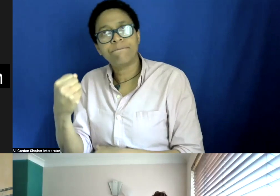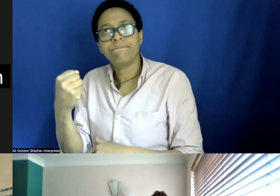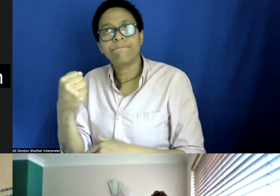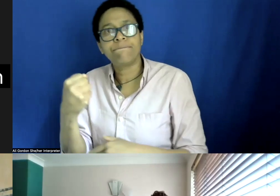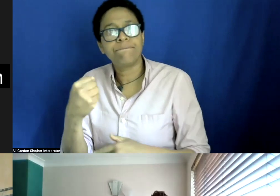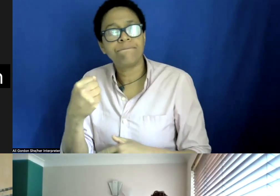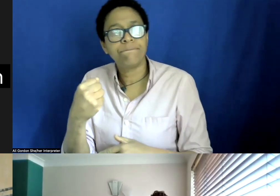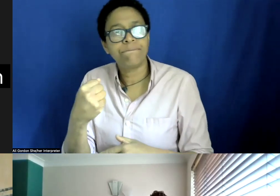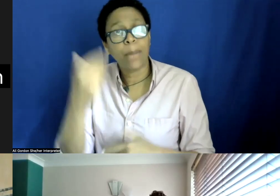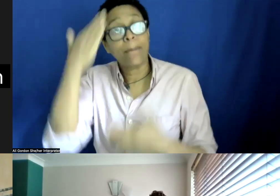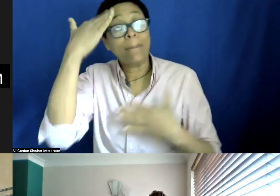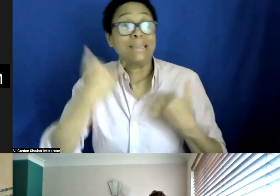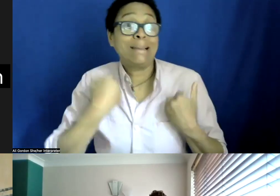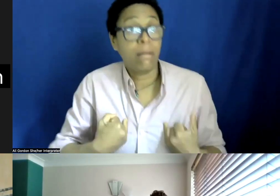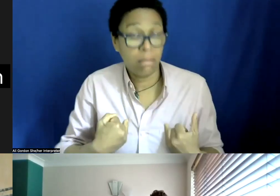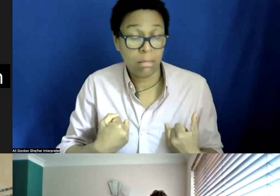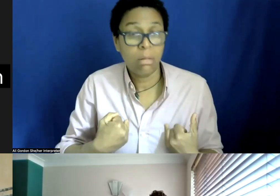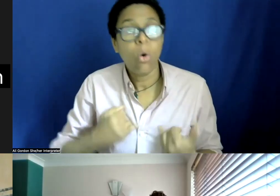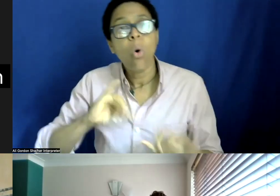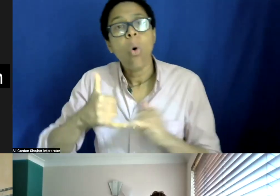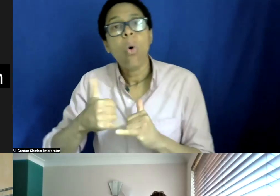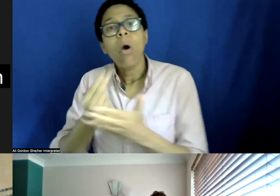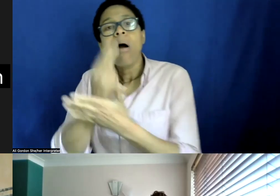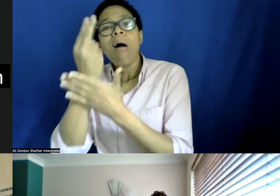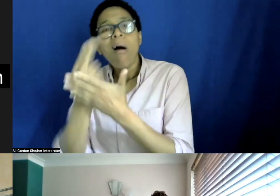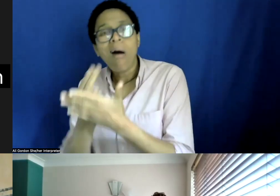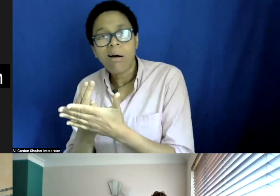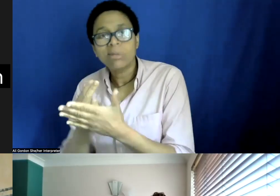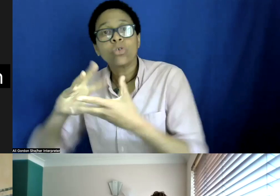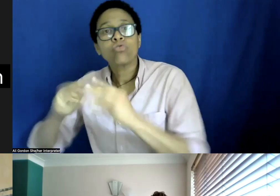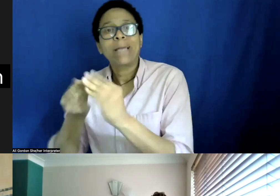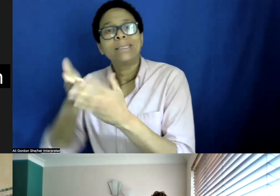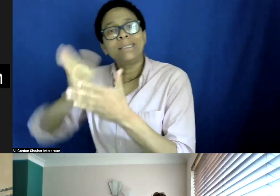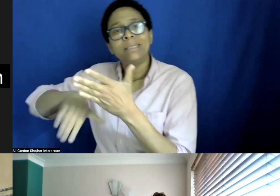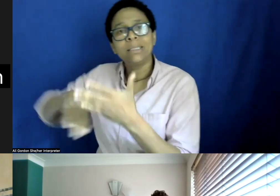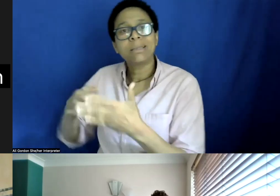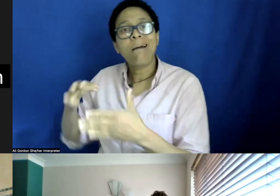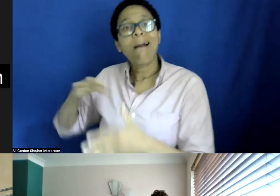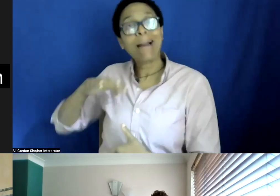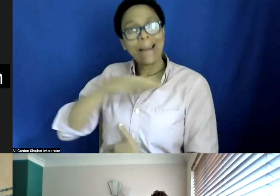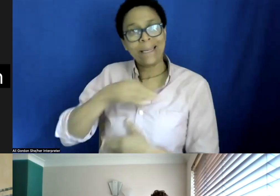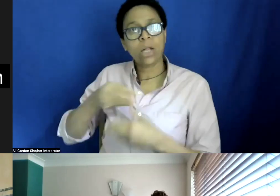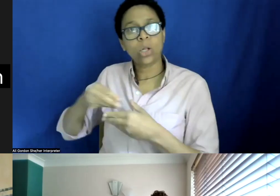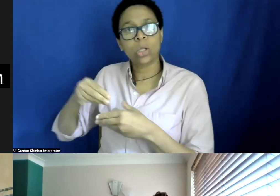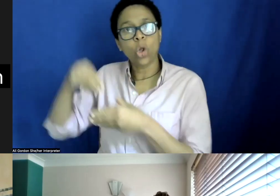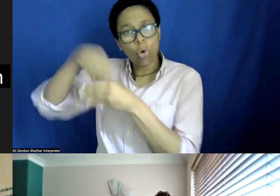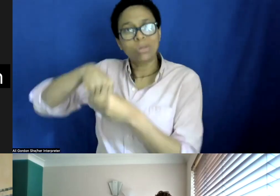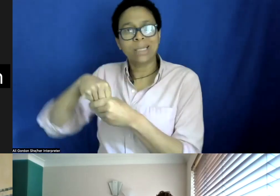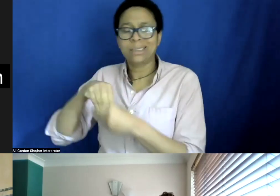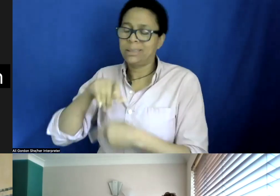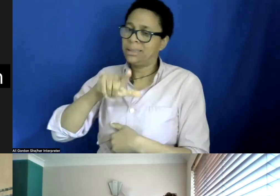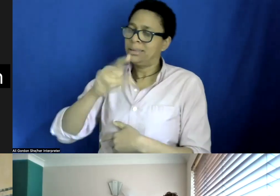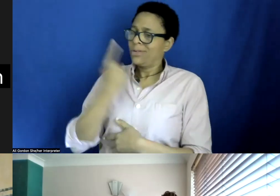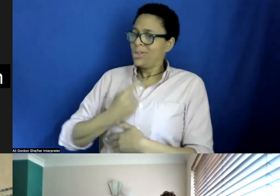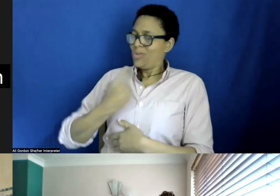and artwork created in therapy or closed clinical settings, because I feel like sometimes that's where